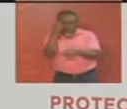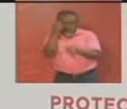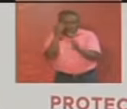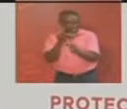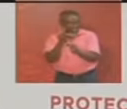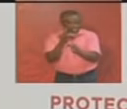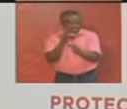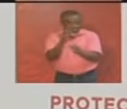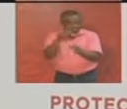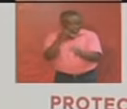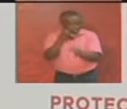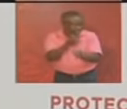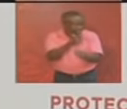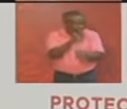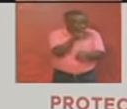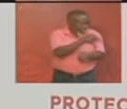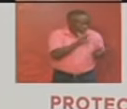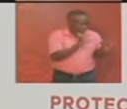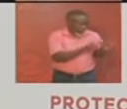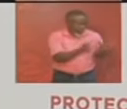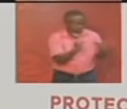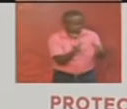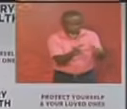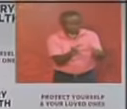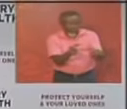that accommodate the returning nationals.